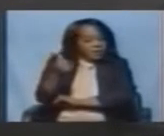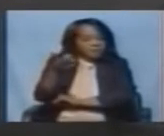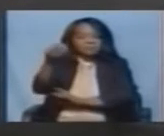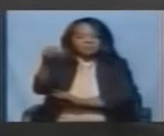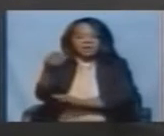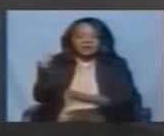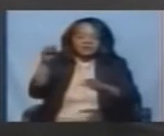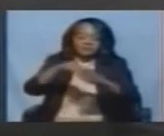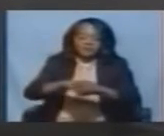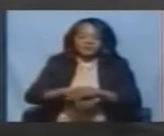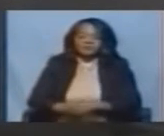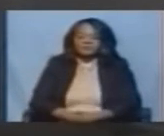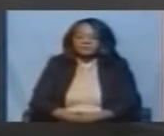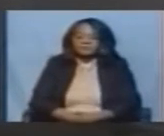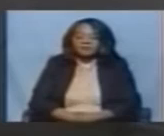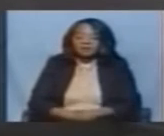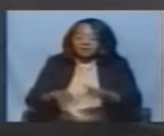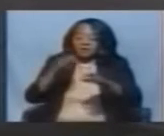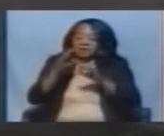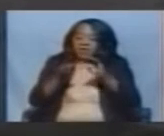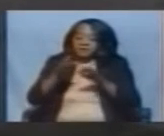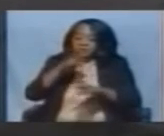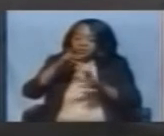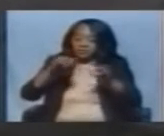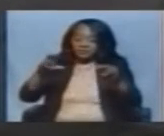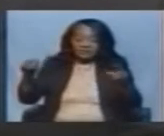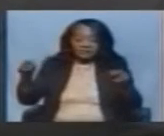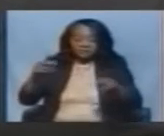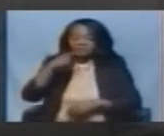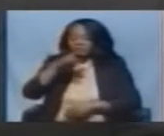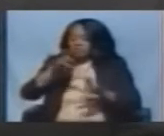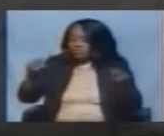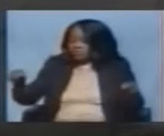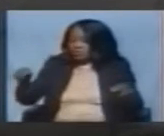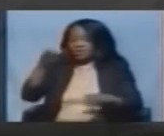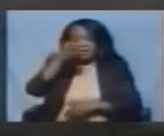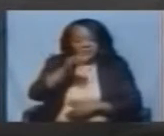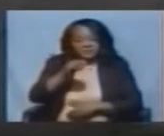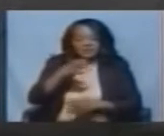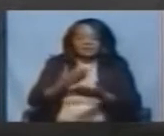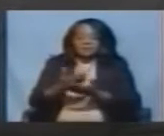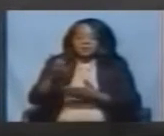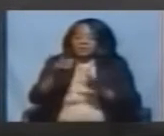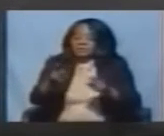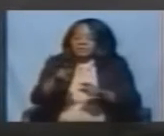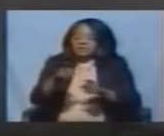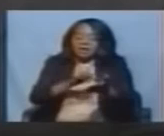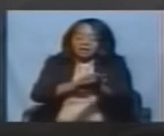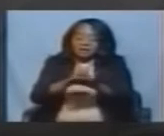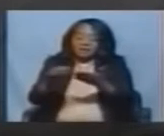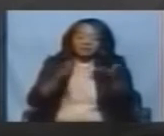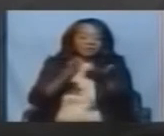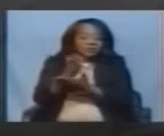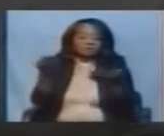say there's only corruption in public procurement and there's no corruption in private you know, procurement is not a correct statement. The